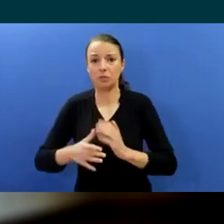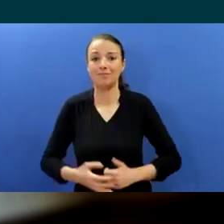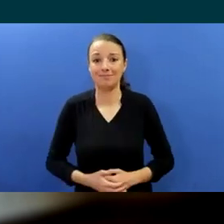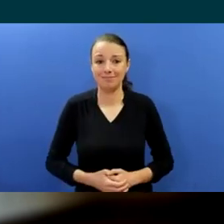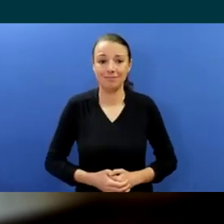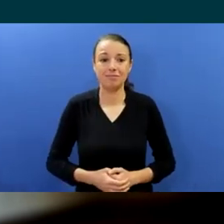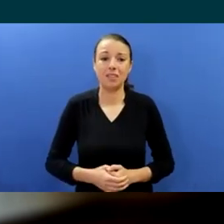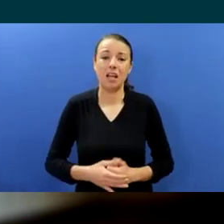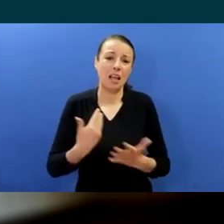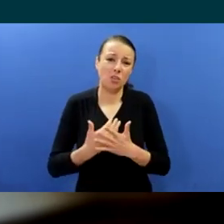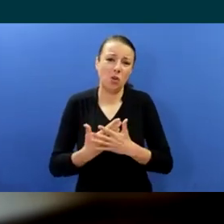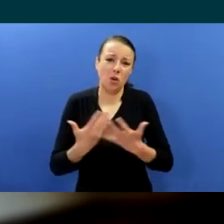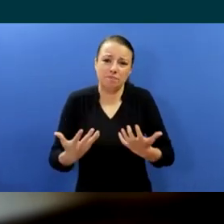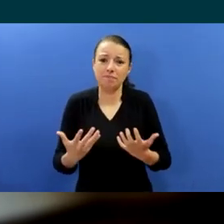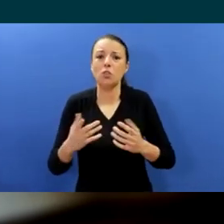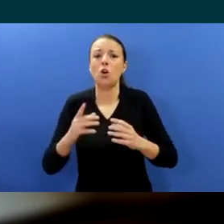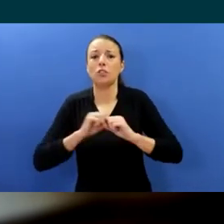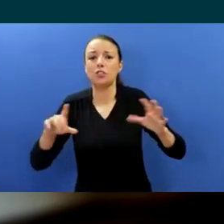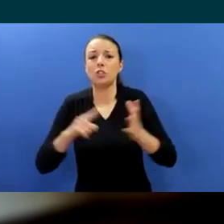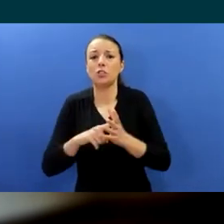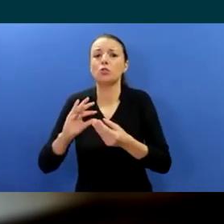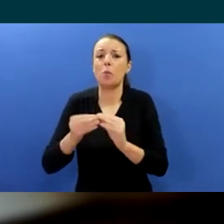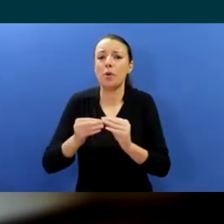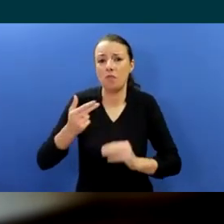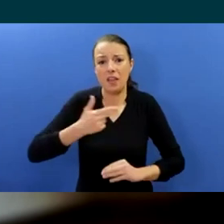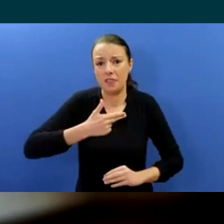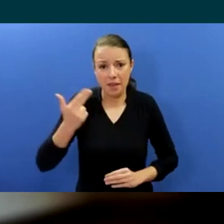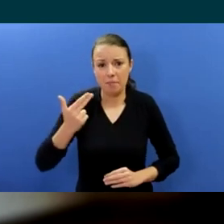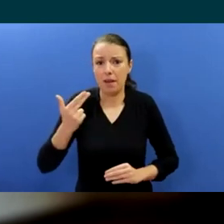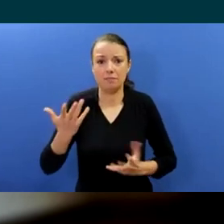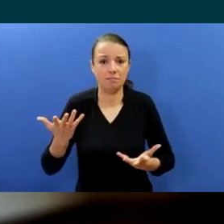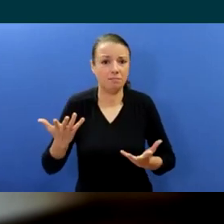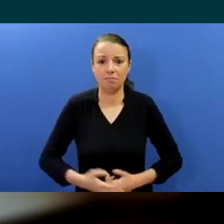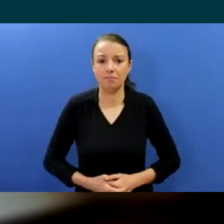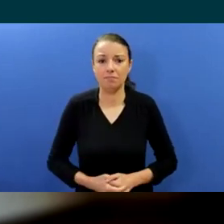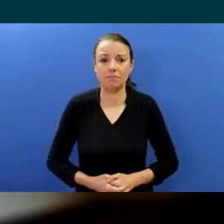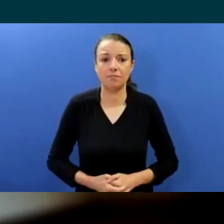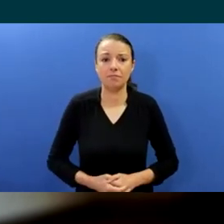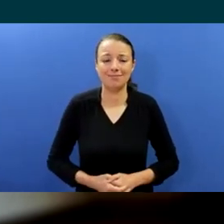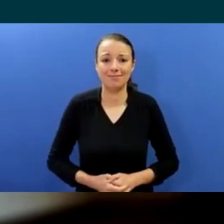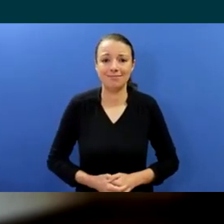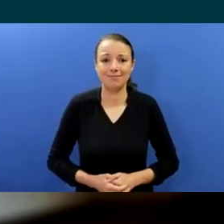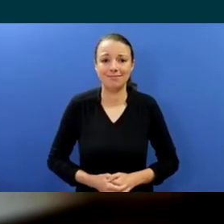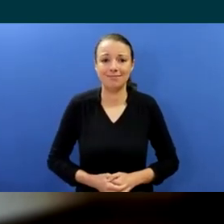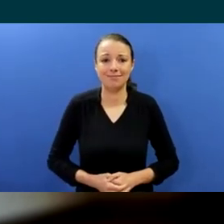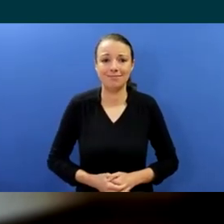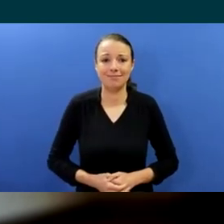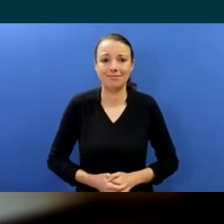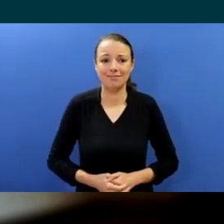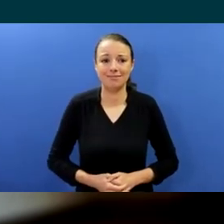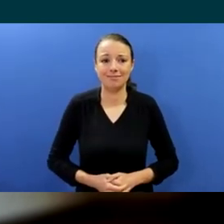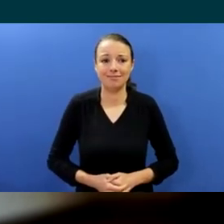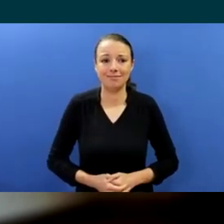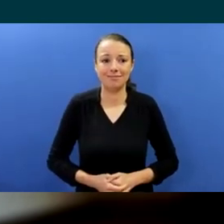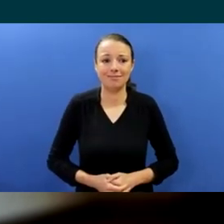it's not simple within representative democracies and semi-direct democracies as we have in Geneva,